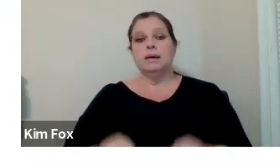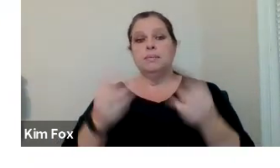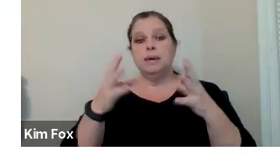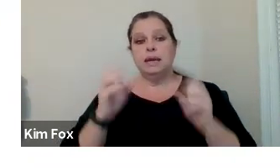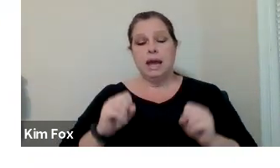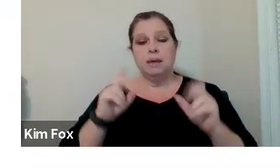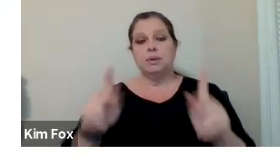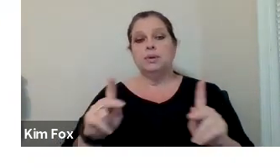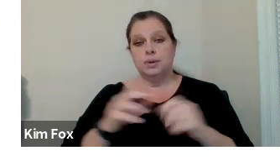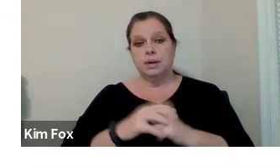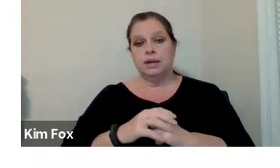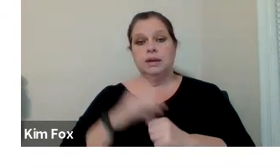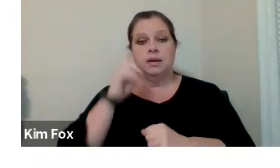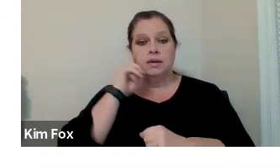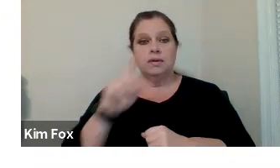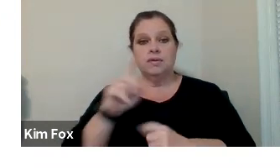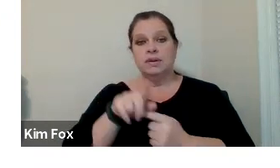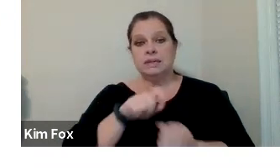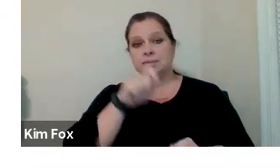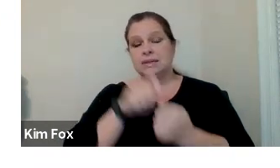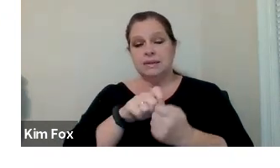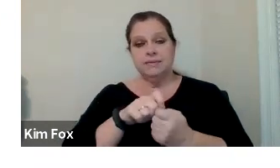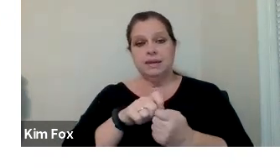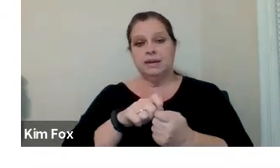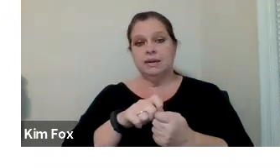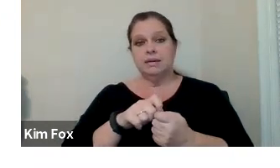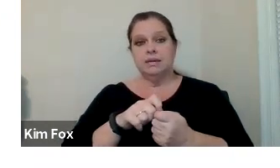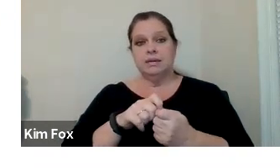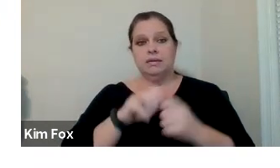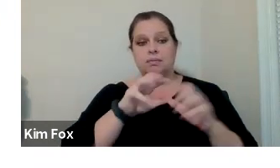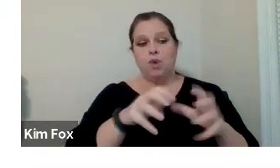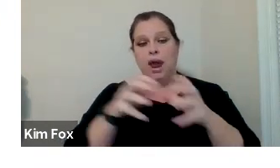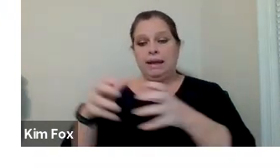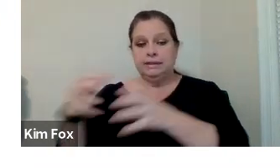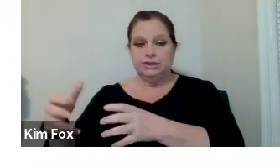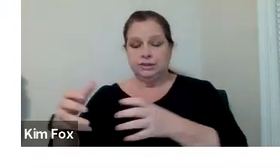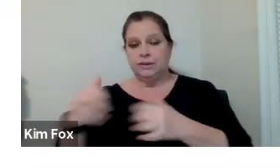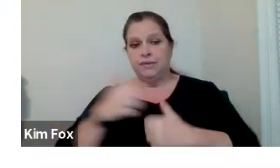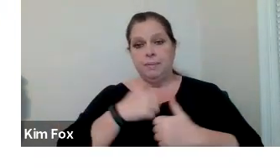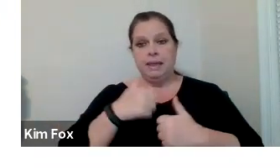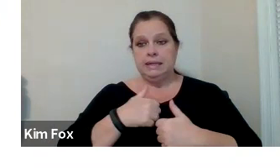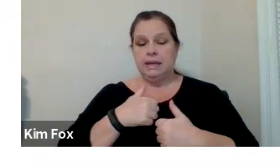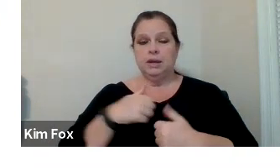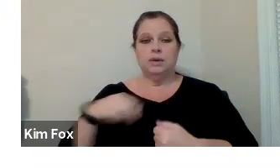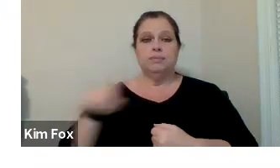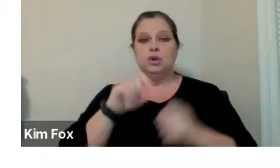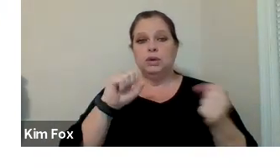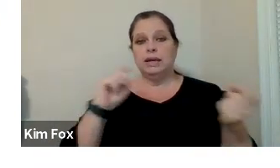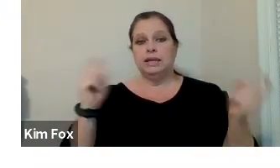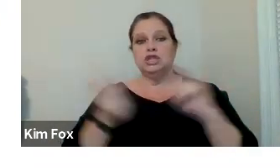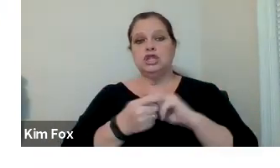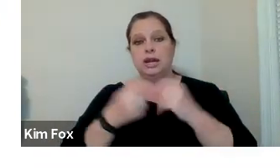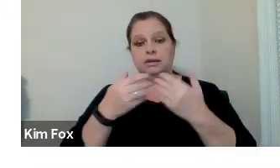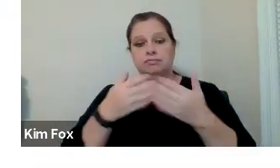opportunities for particular branches of the military. So you can change the